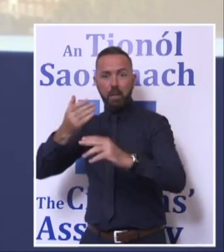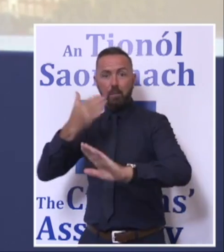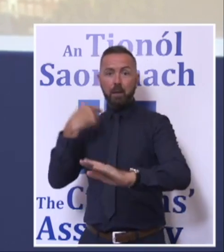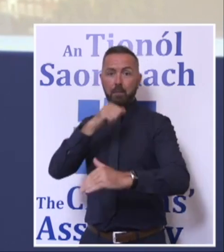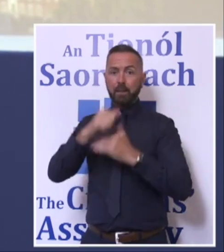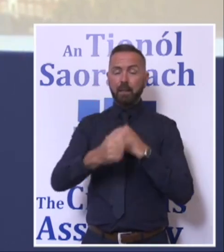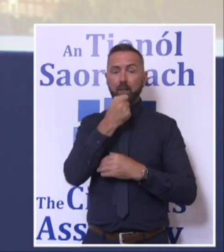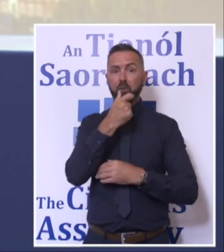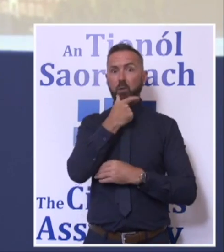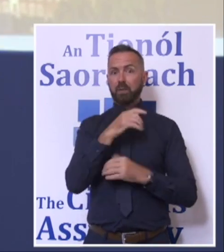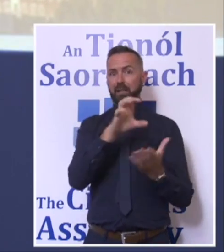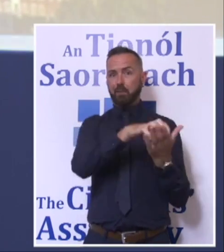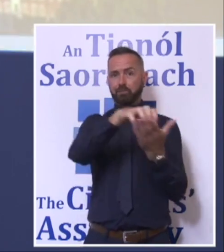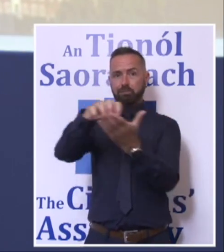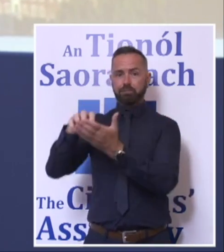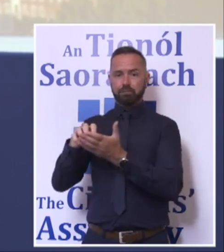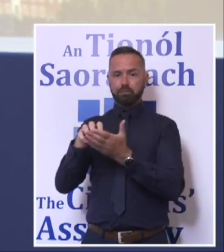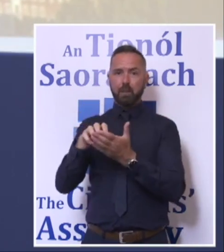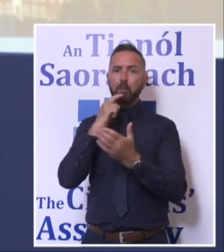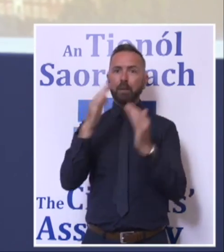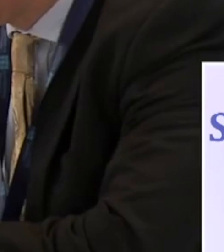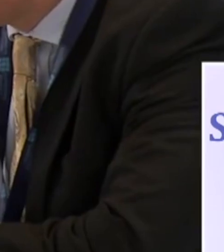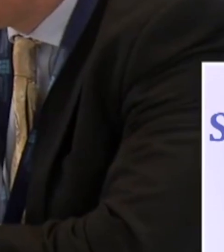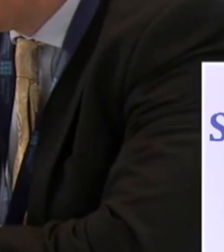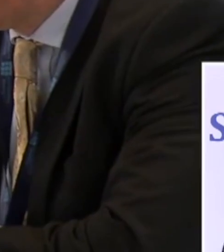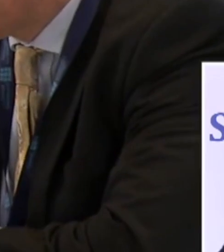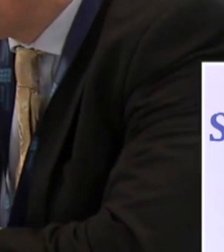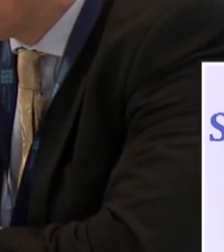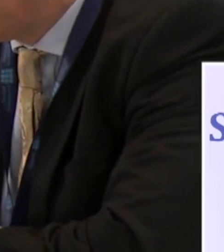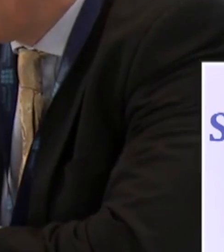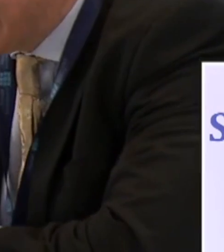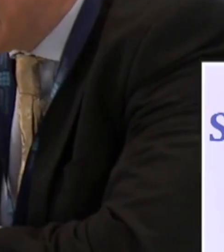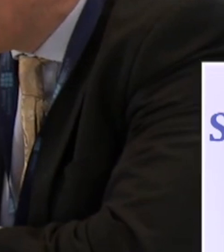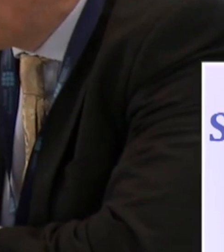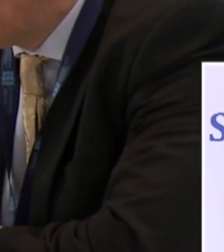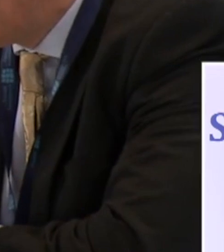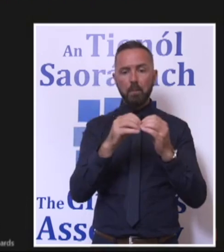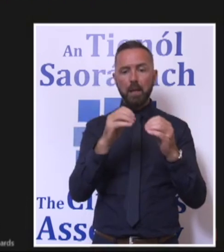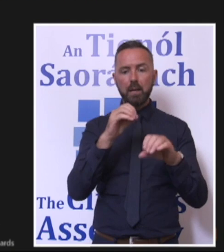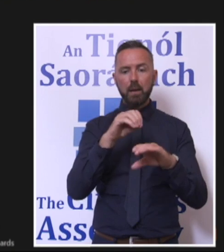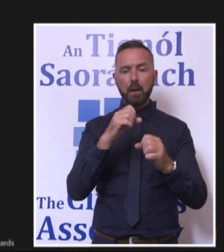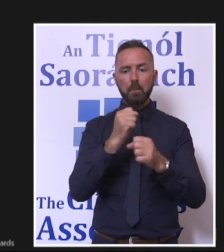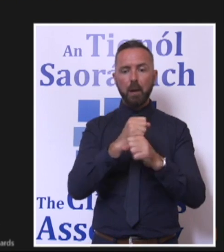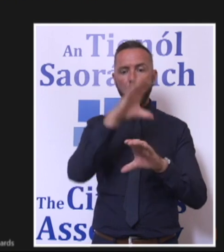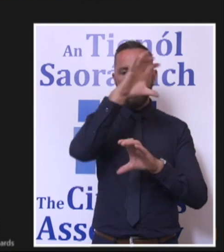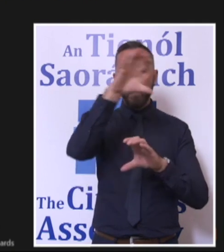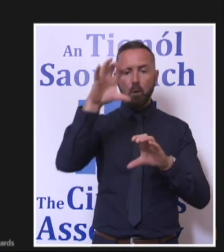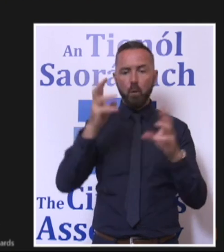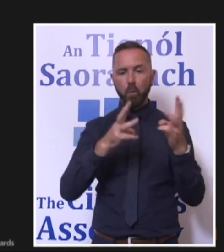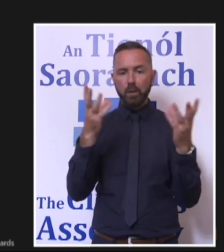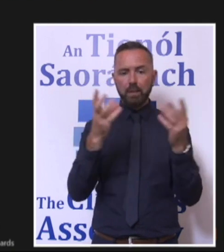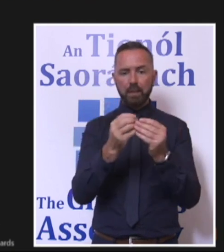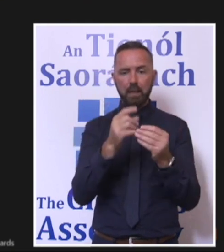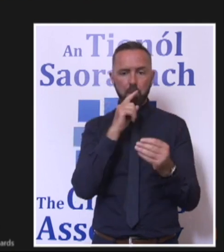Cuick. The gaffs faced round the other way when I was growing the Gruick. Bounced the ball in the square, fled the legger down the lane. So the archers were there